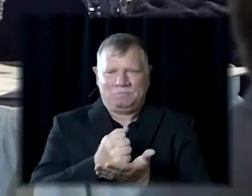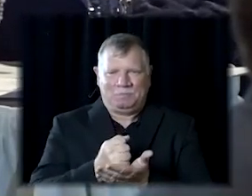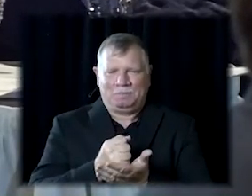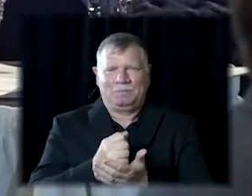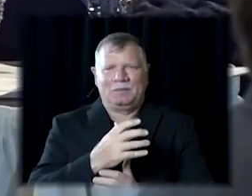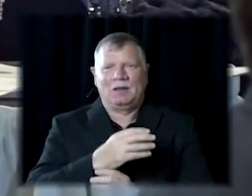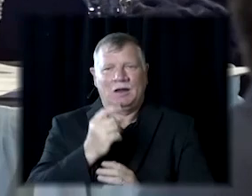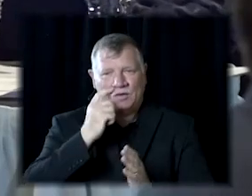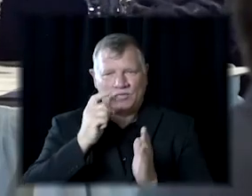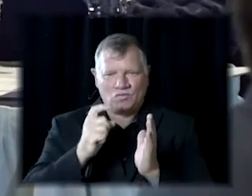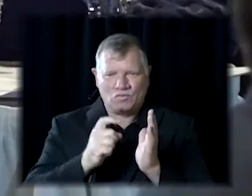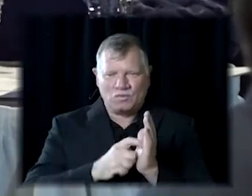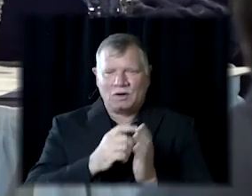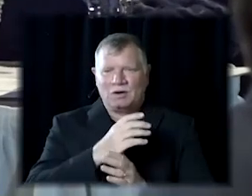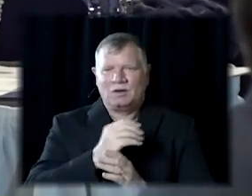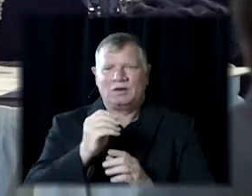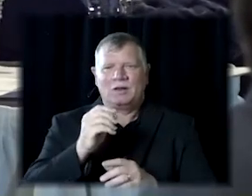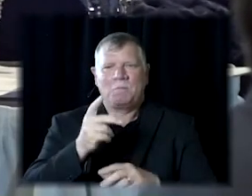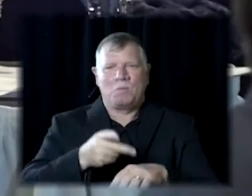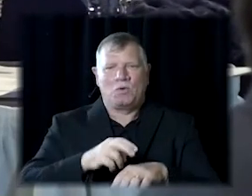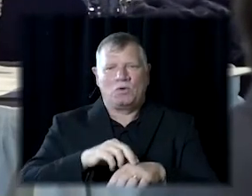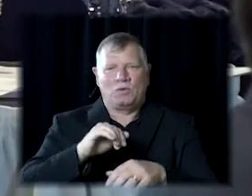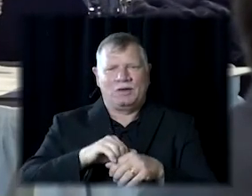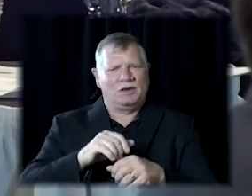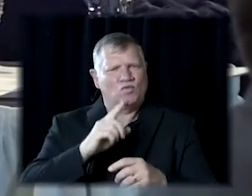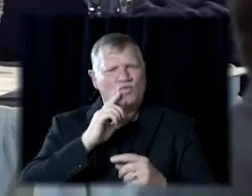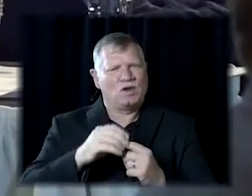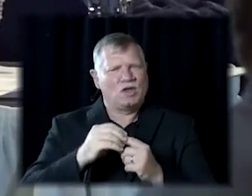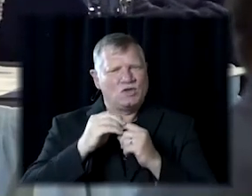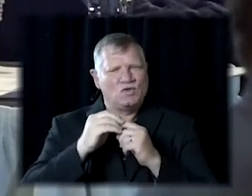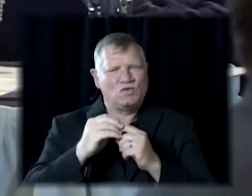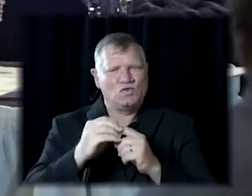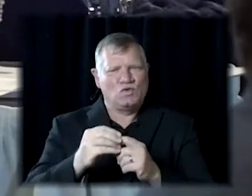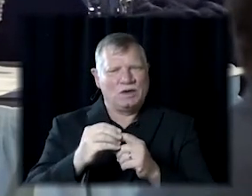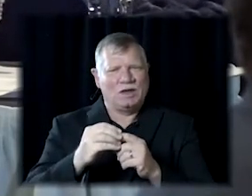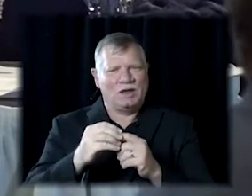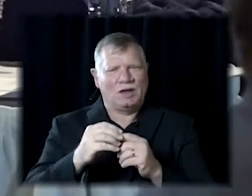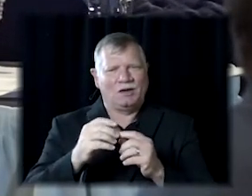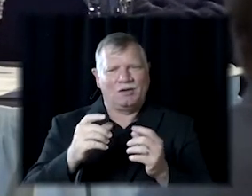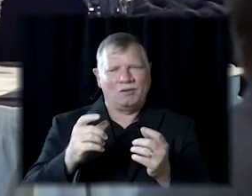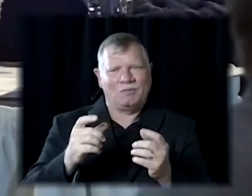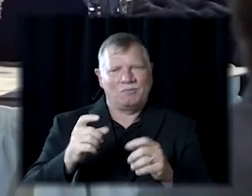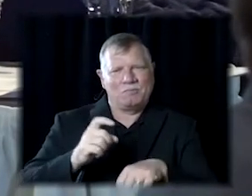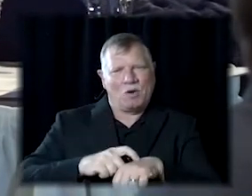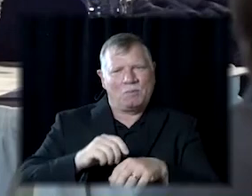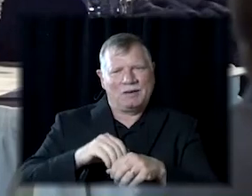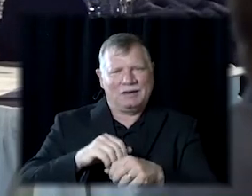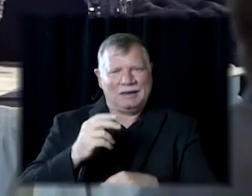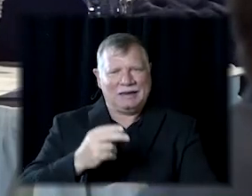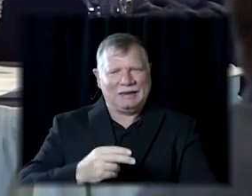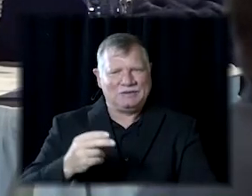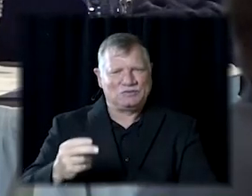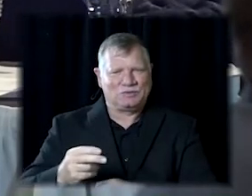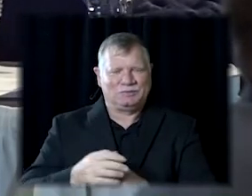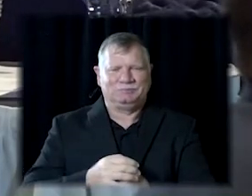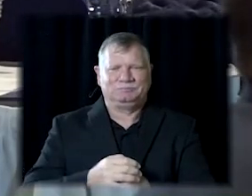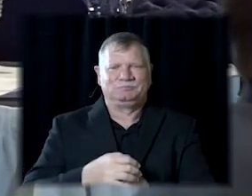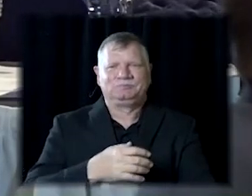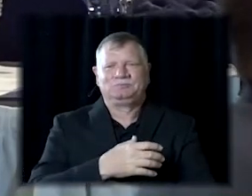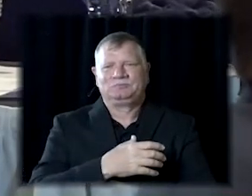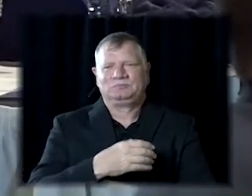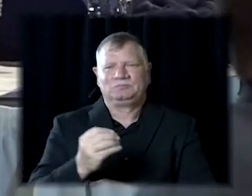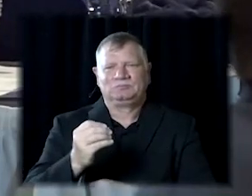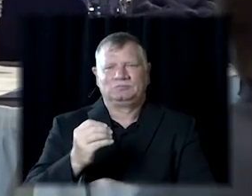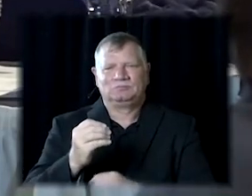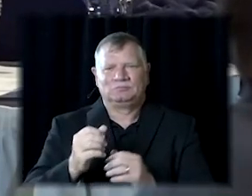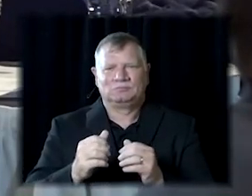that Puerto Rico is at a unique moment in its history, it remains constant. The 2019 fiscal plan maintains many of